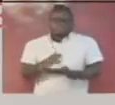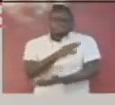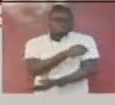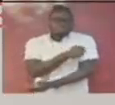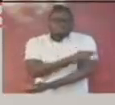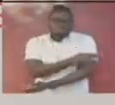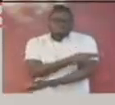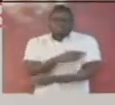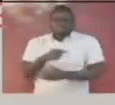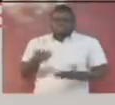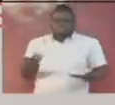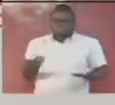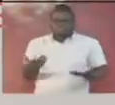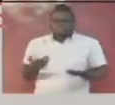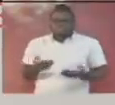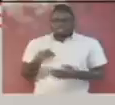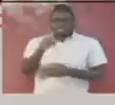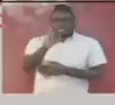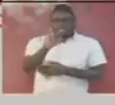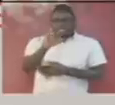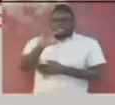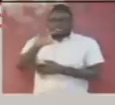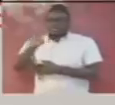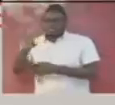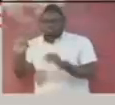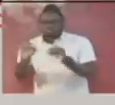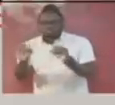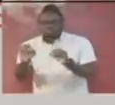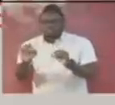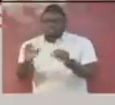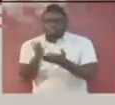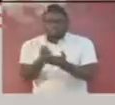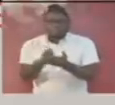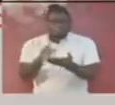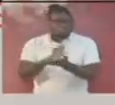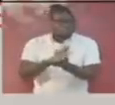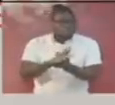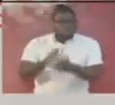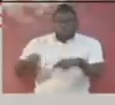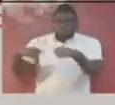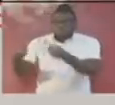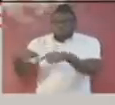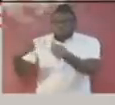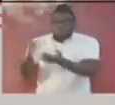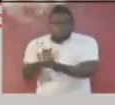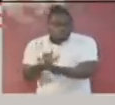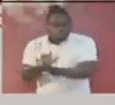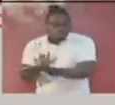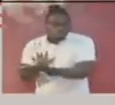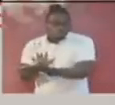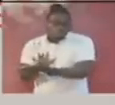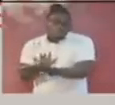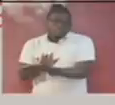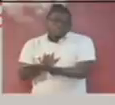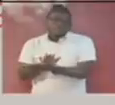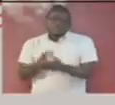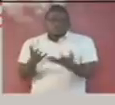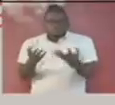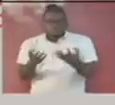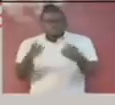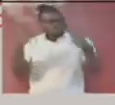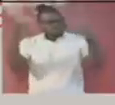units. You would like to see more and more children go out to school. So those are the wins that we want to have.